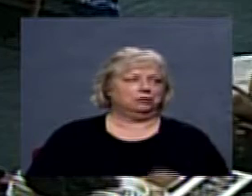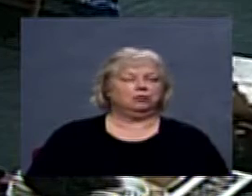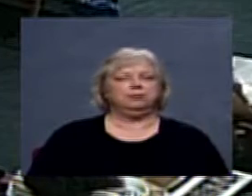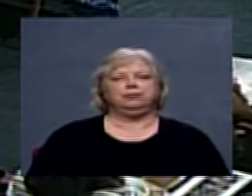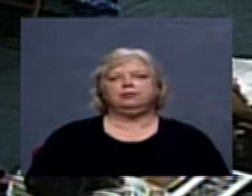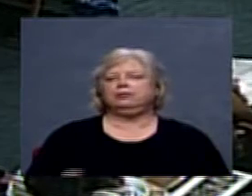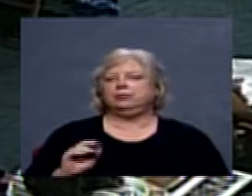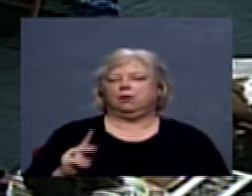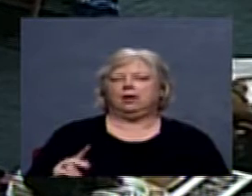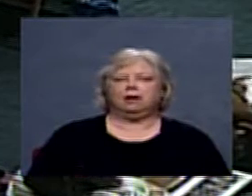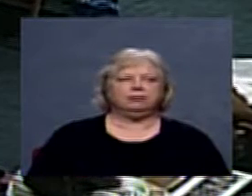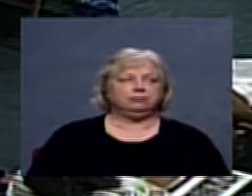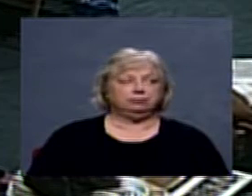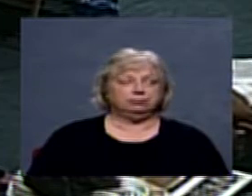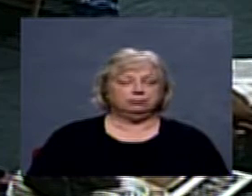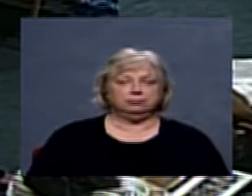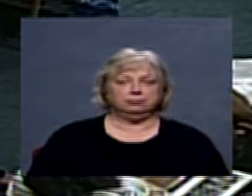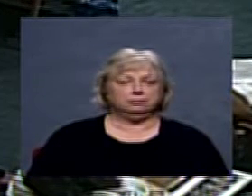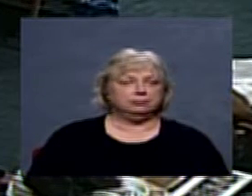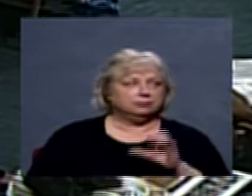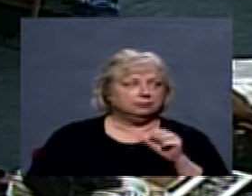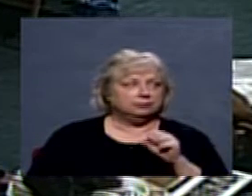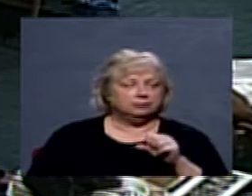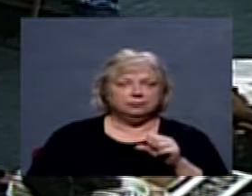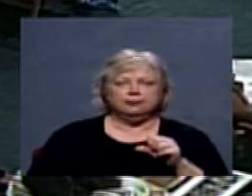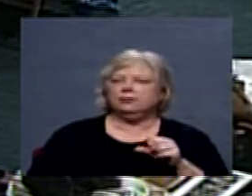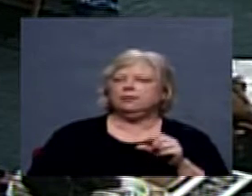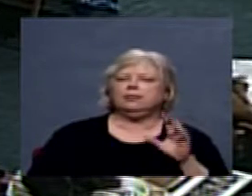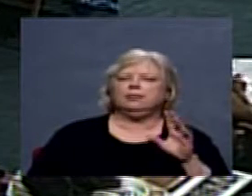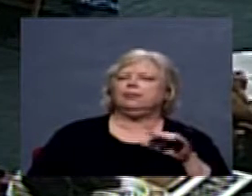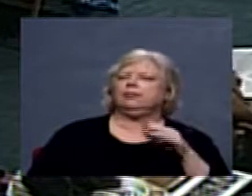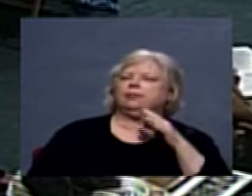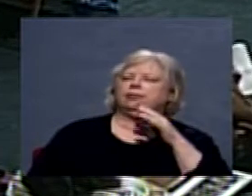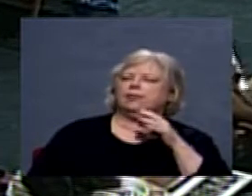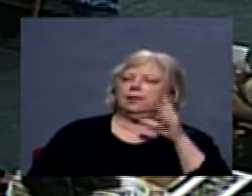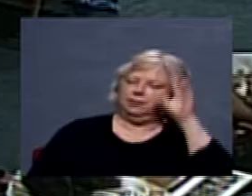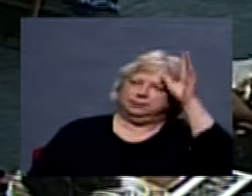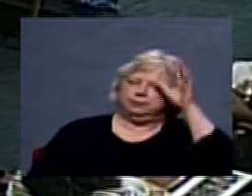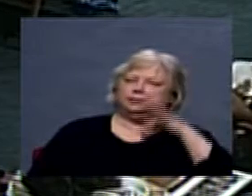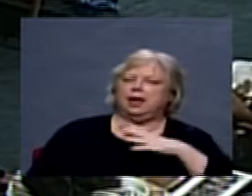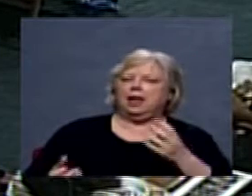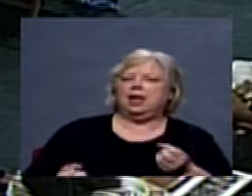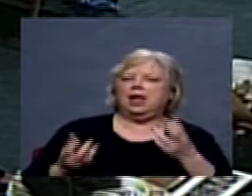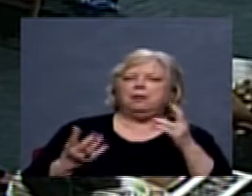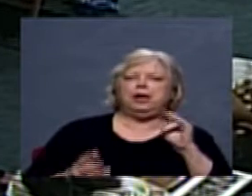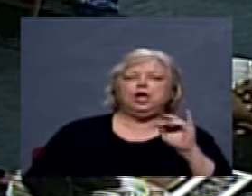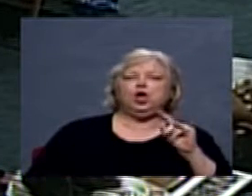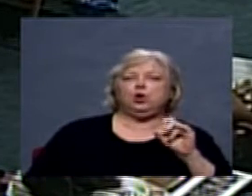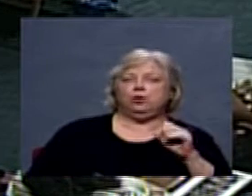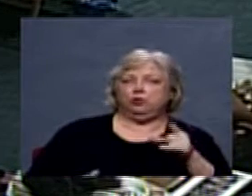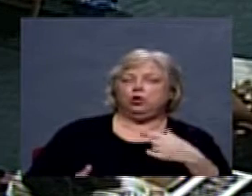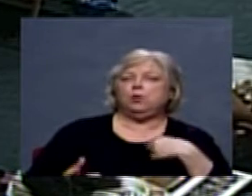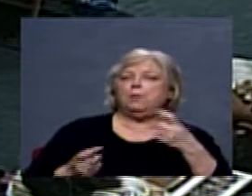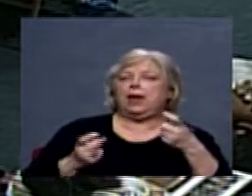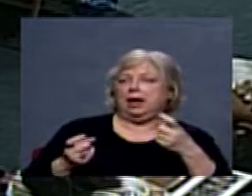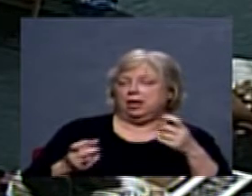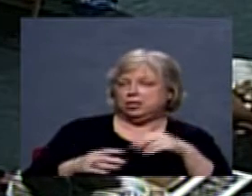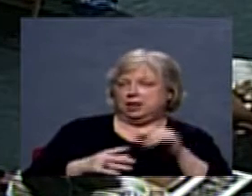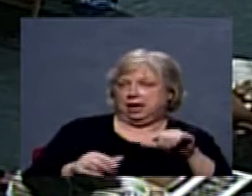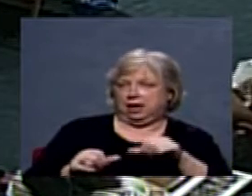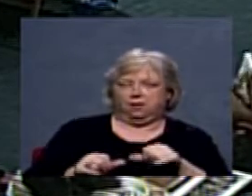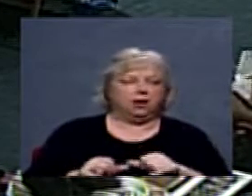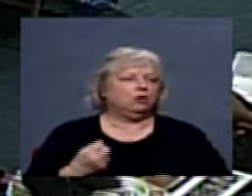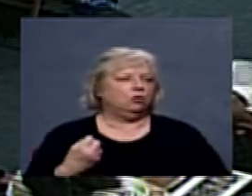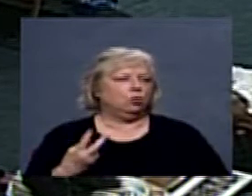Okay. Yes, go ahead. How many units do you all manage or own in that area currently? We have 12.